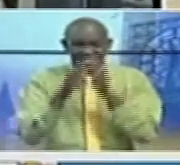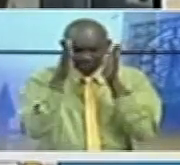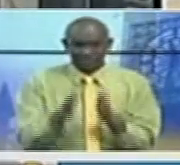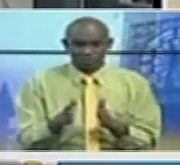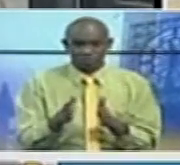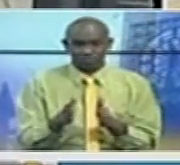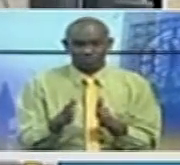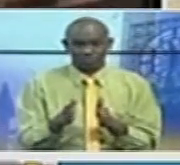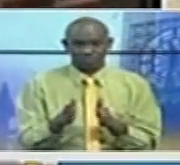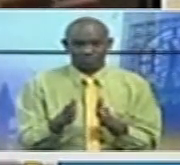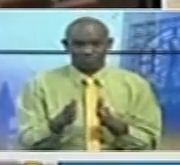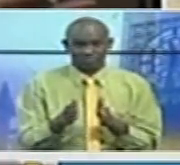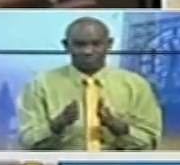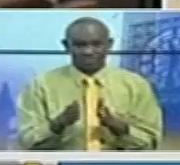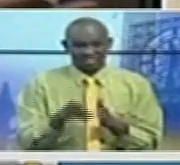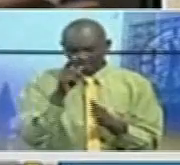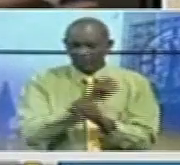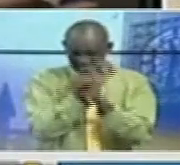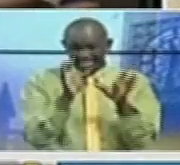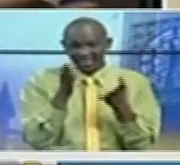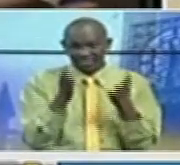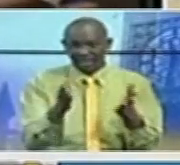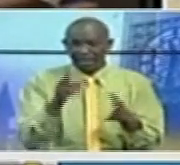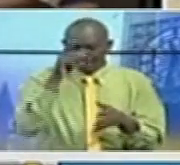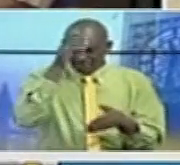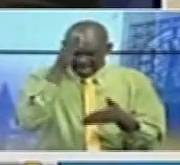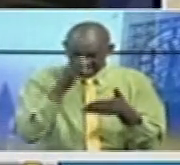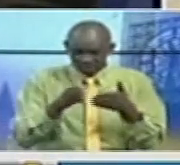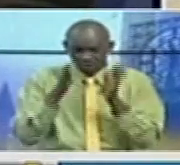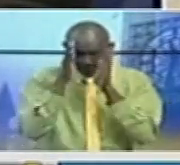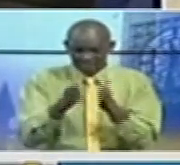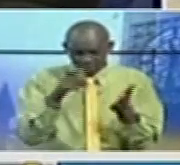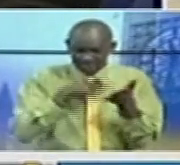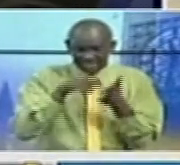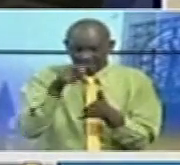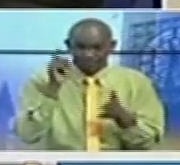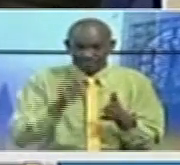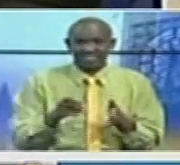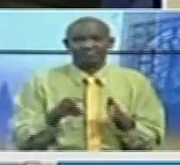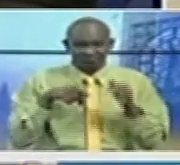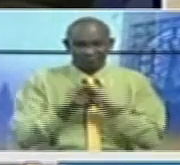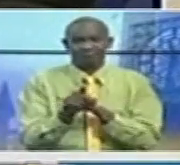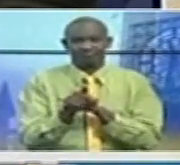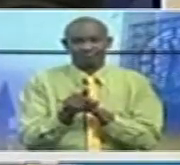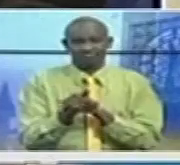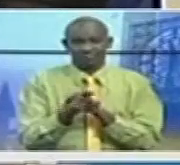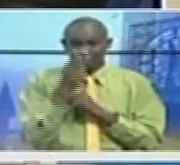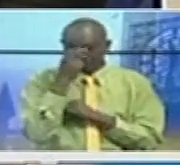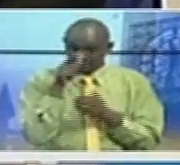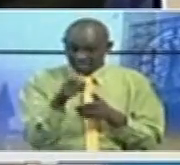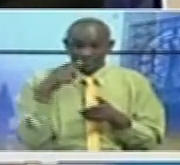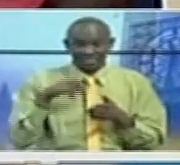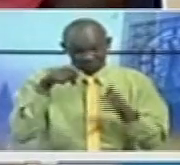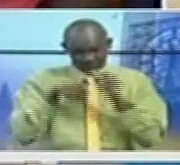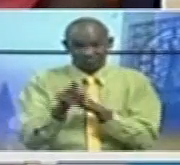Yeah. And that is very clear. An accused person shall attend court in person. What Article 134 is purporting to